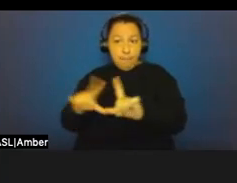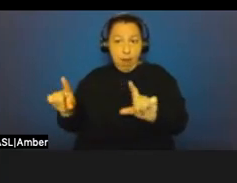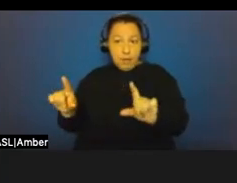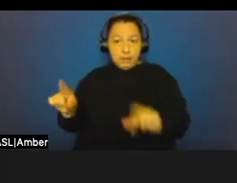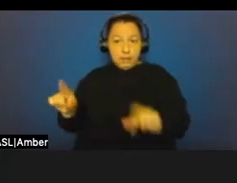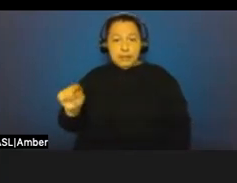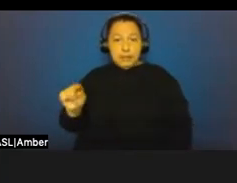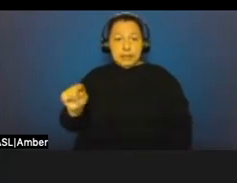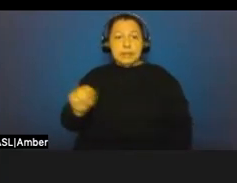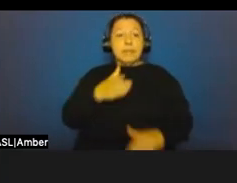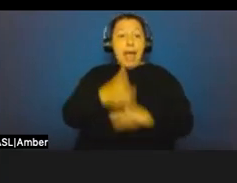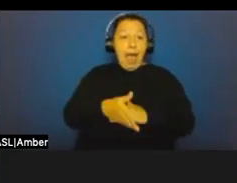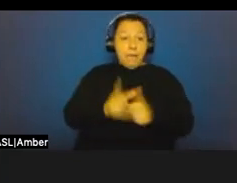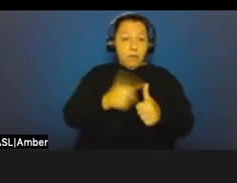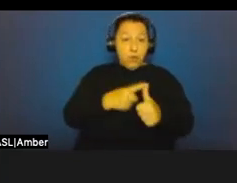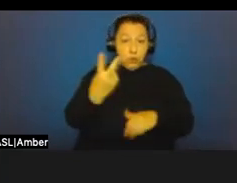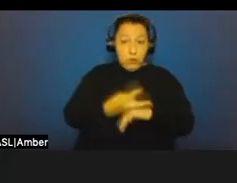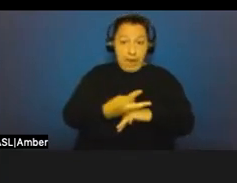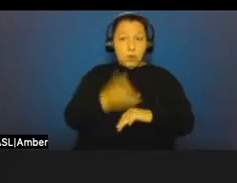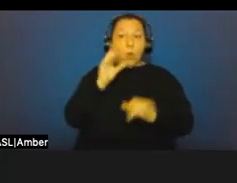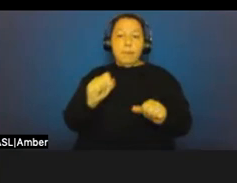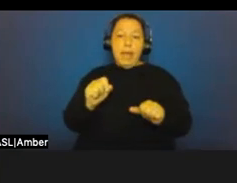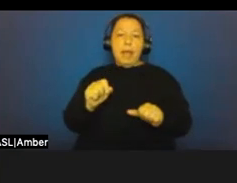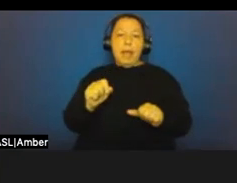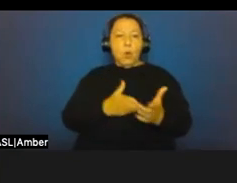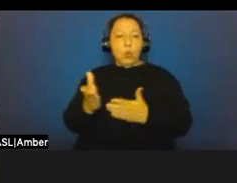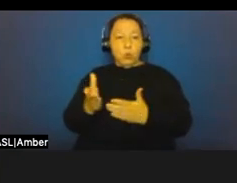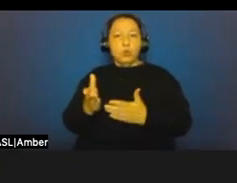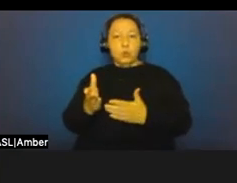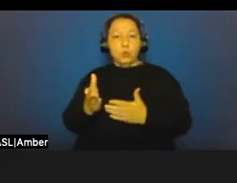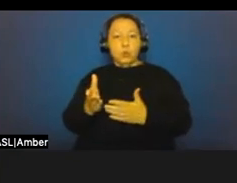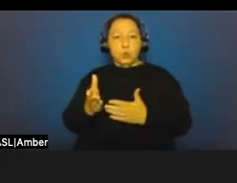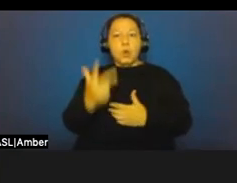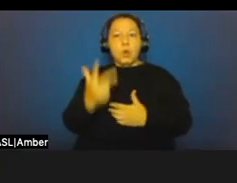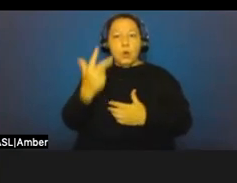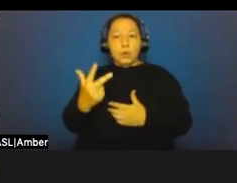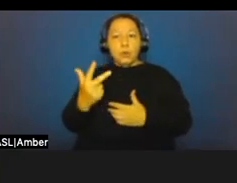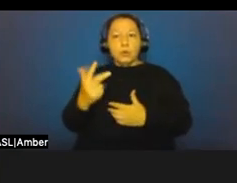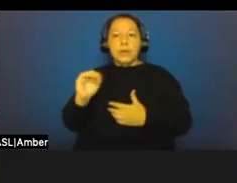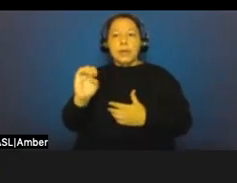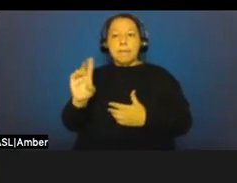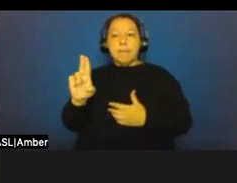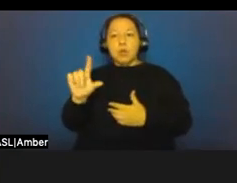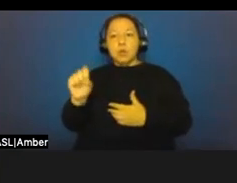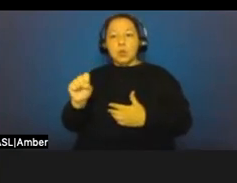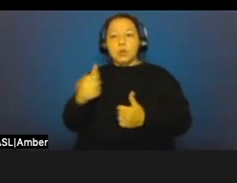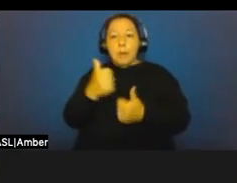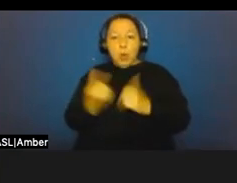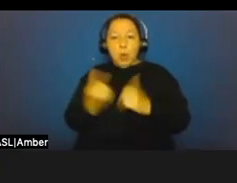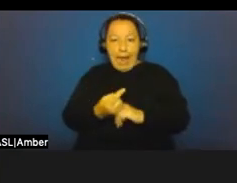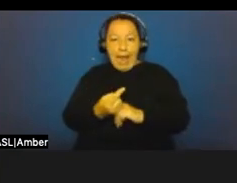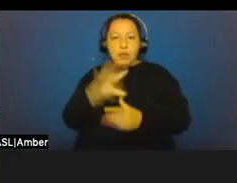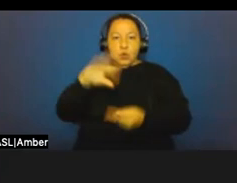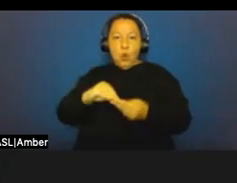after these first 2 days, we'll be able to get through, hopefully we'll be able to get through 3 modules a day. There's a total of 20 modules,